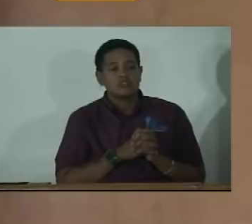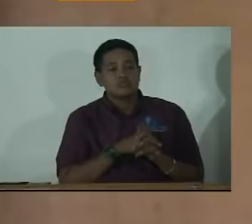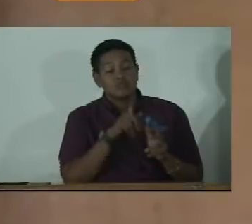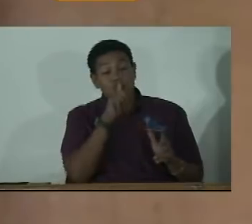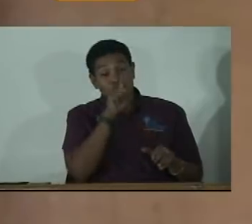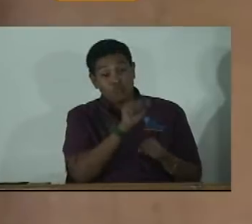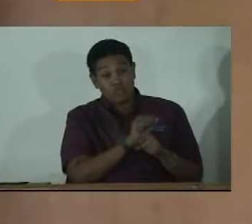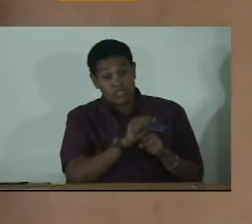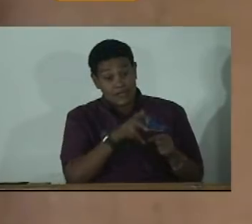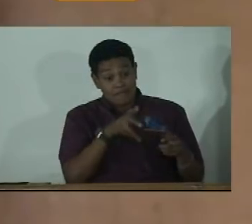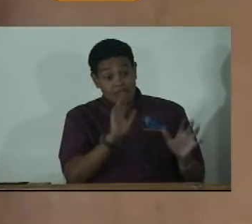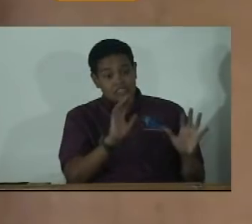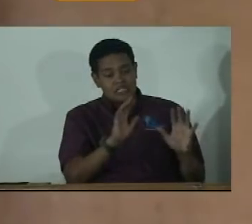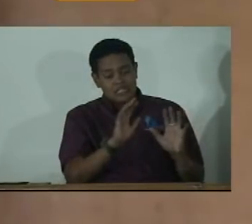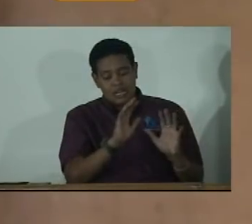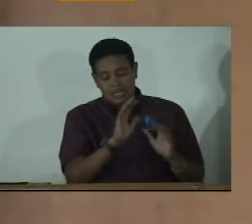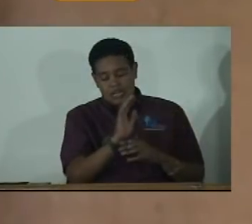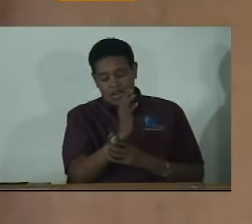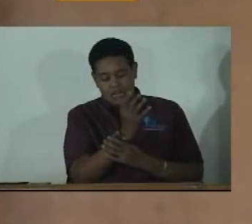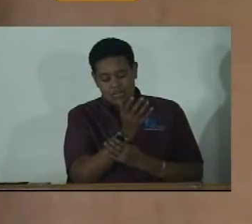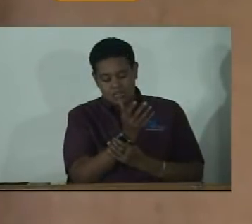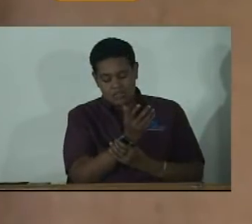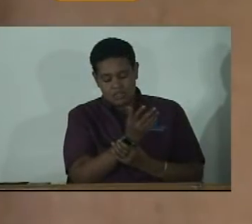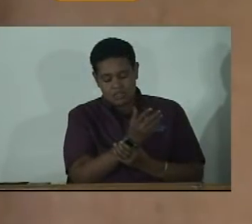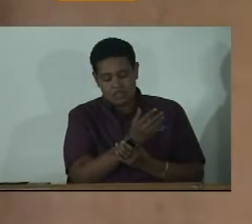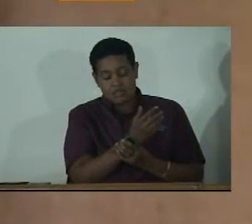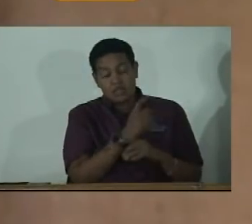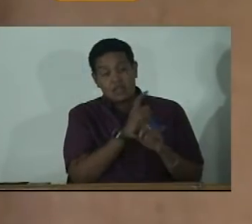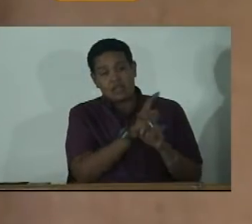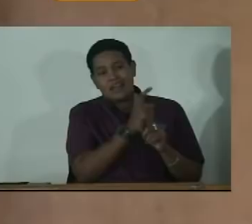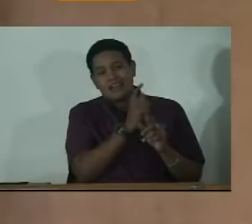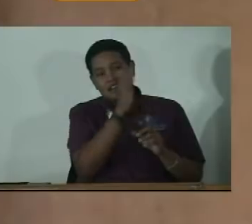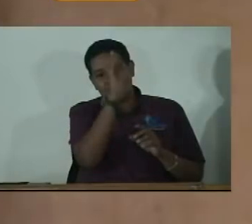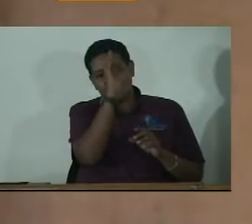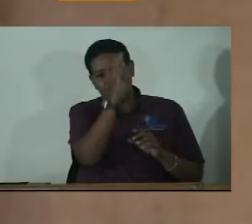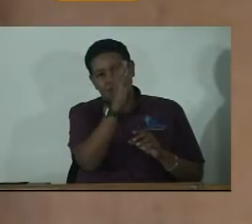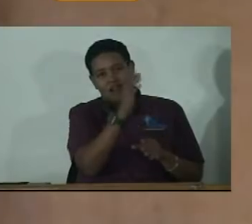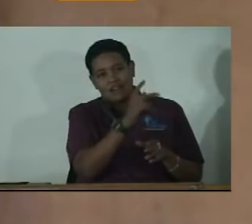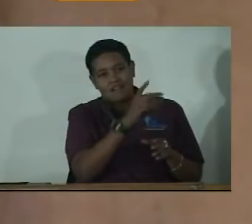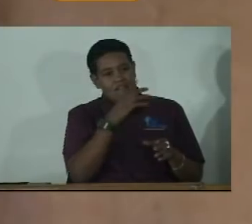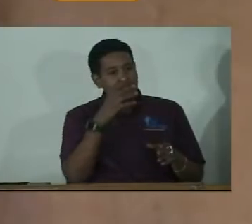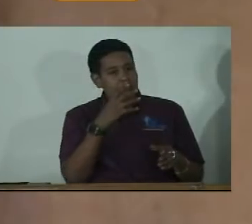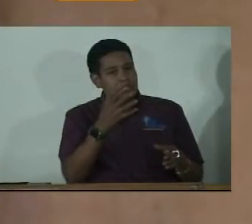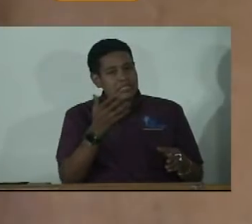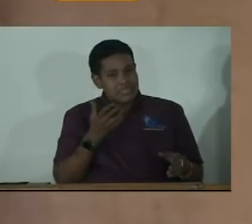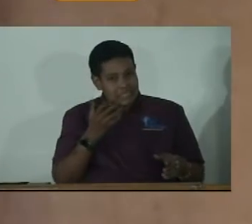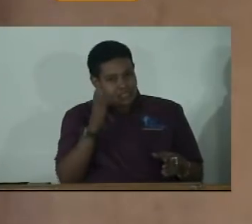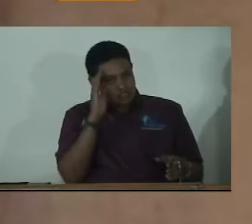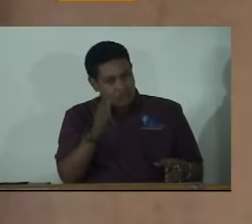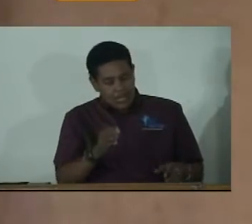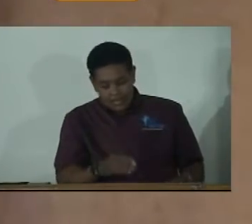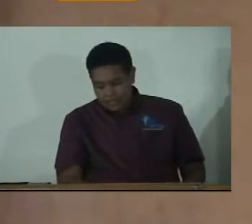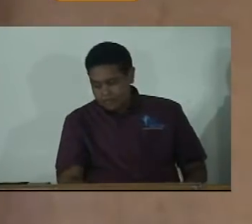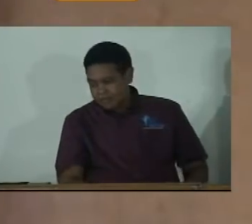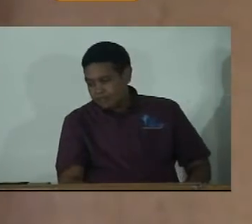facilitate this lending directly to farmers. So,